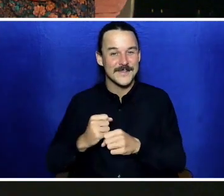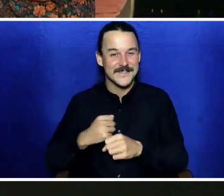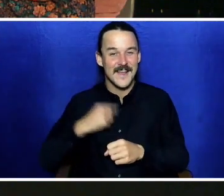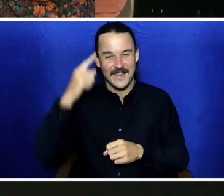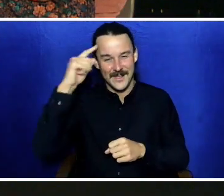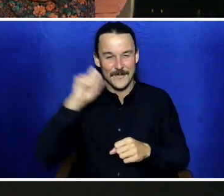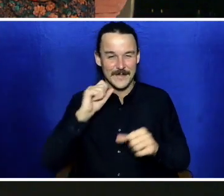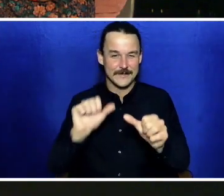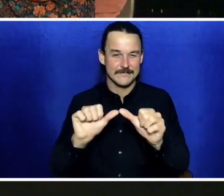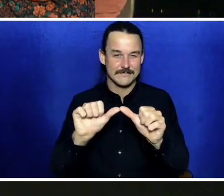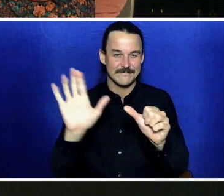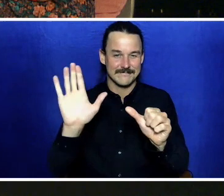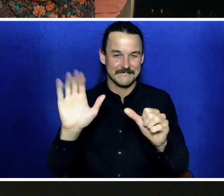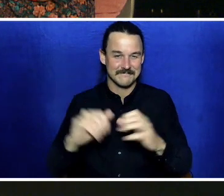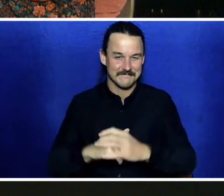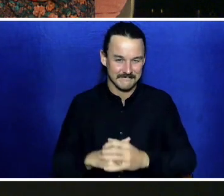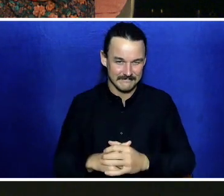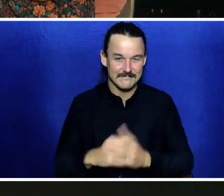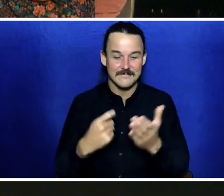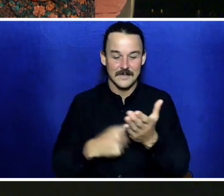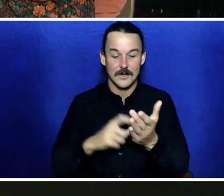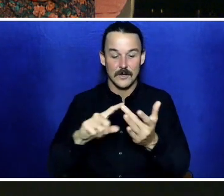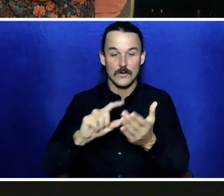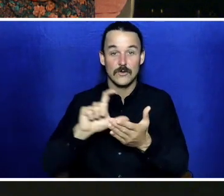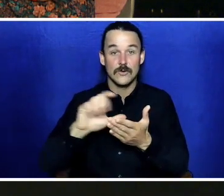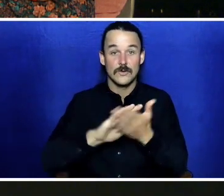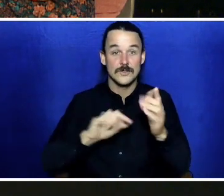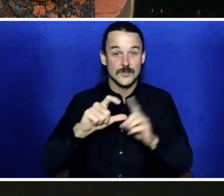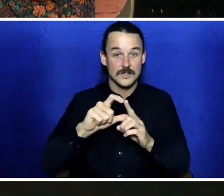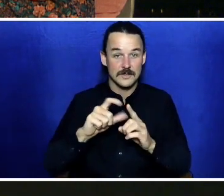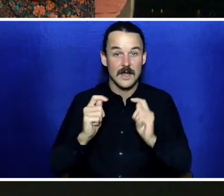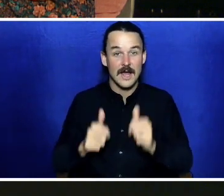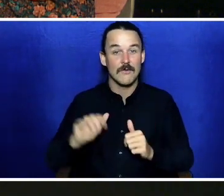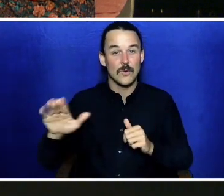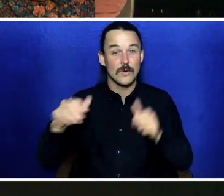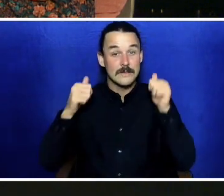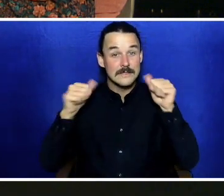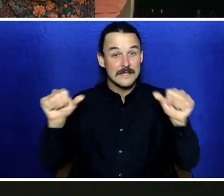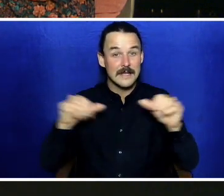fresh from your success in South Australia, albeit only one performance,